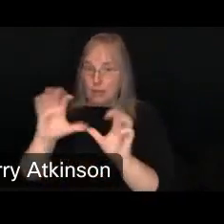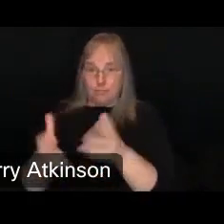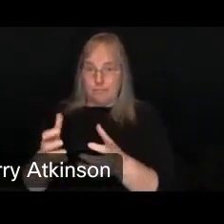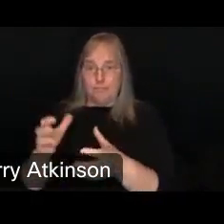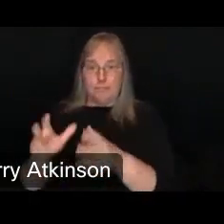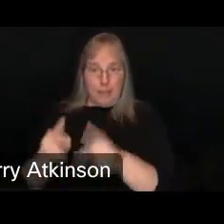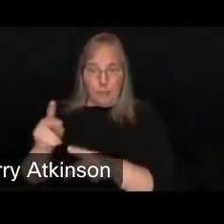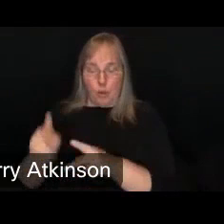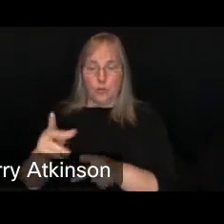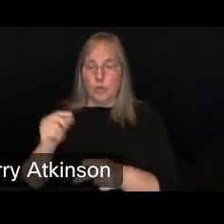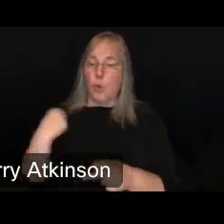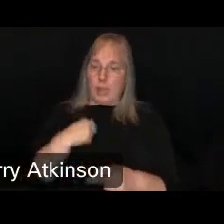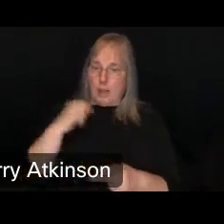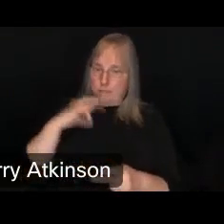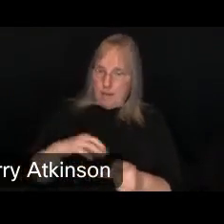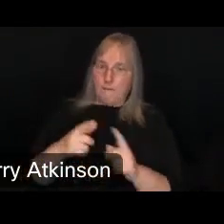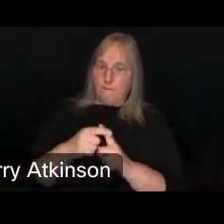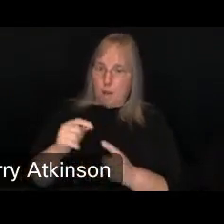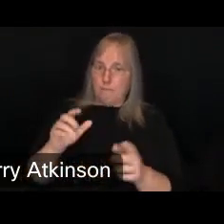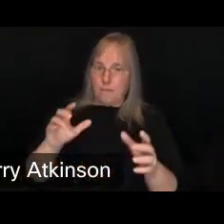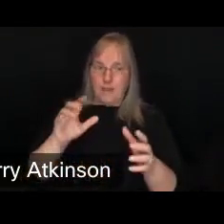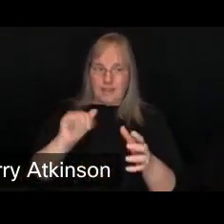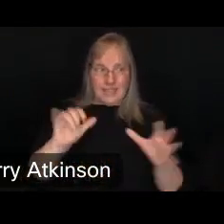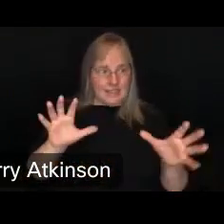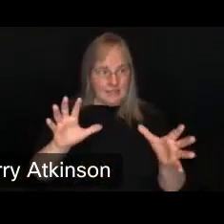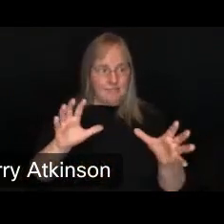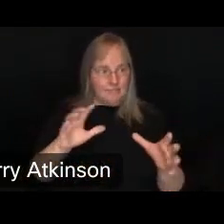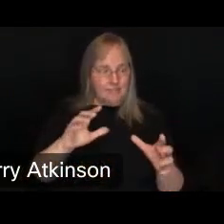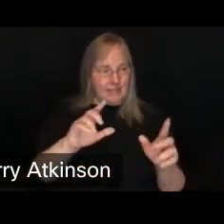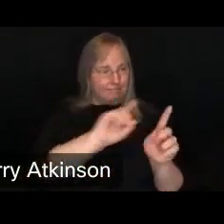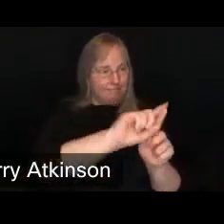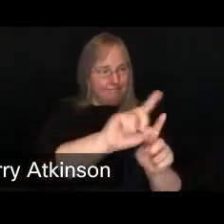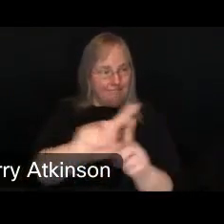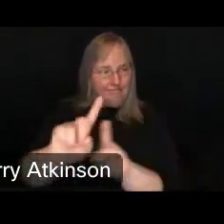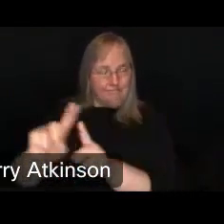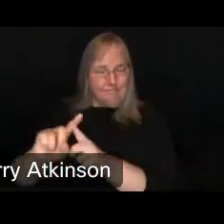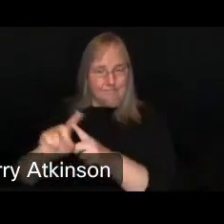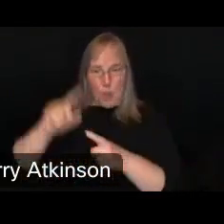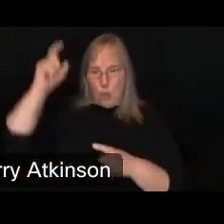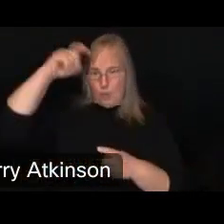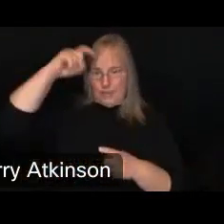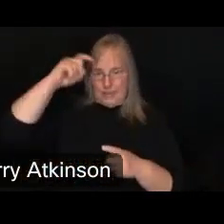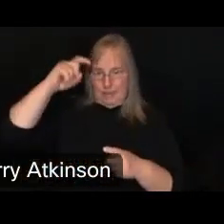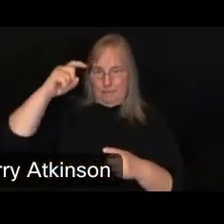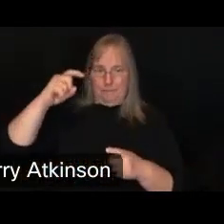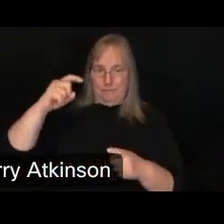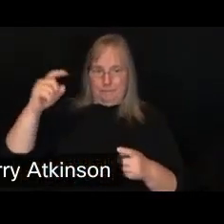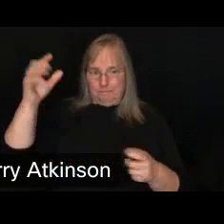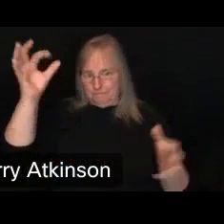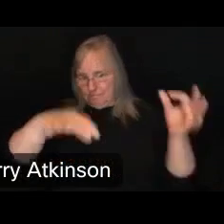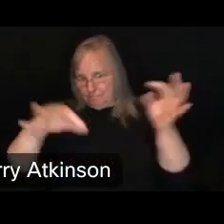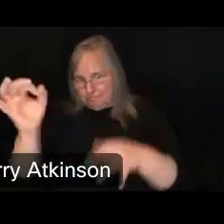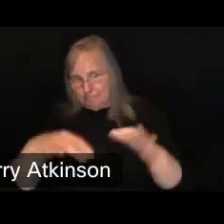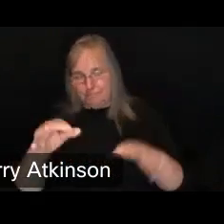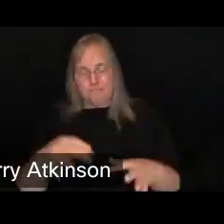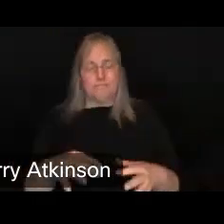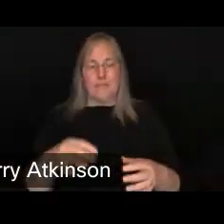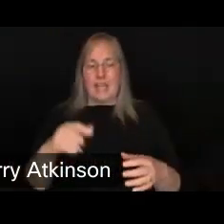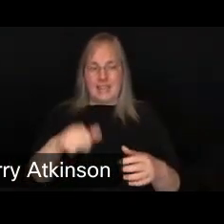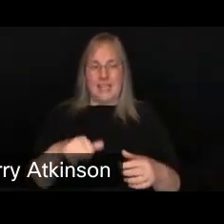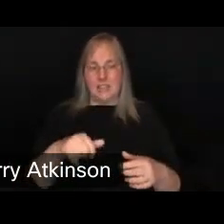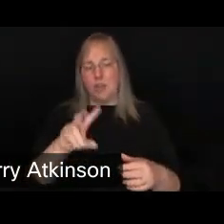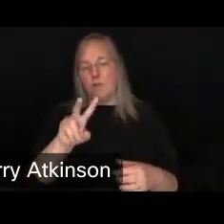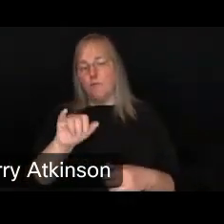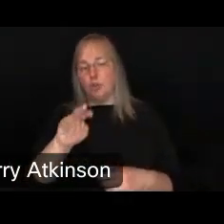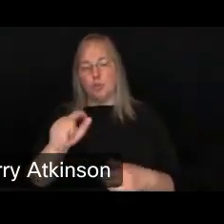benefit from this collective wisdom of this virtual room. We also, I want to say that committee